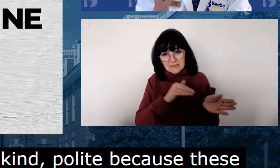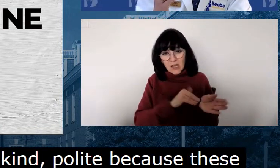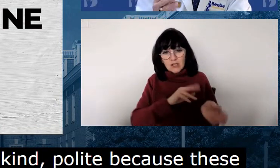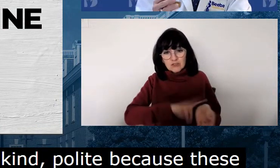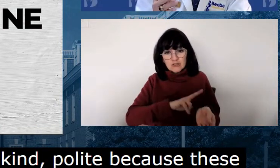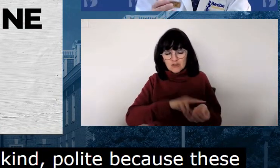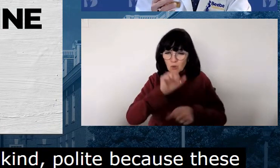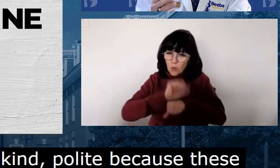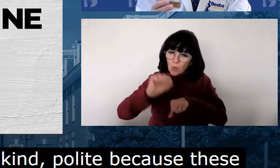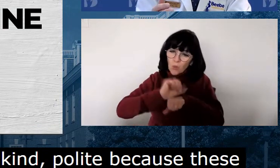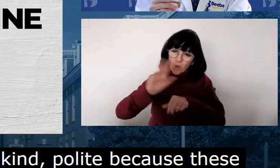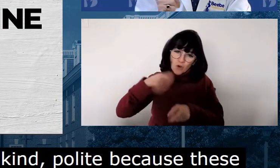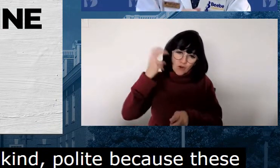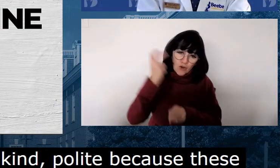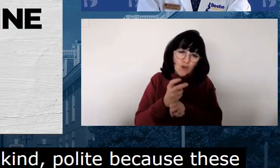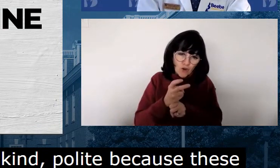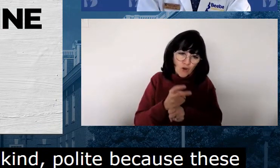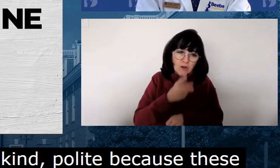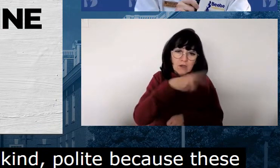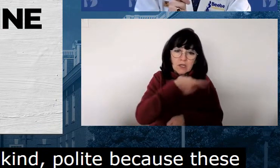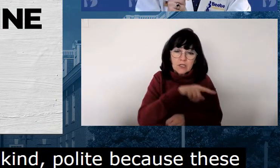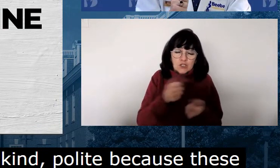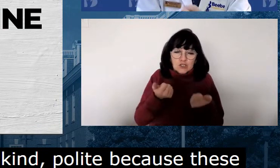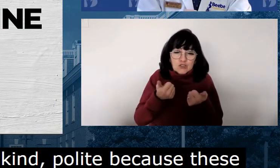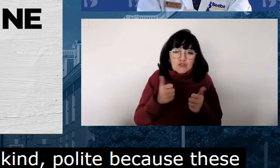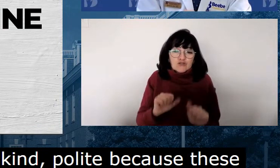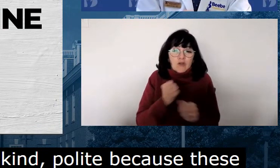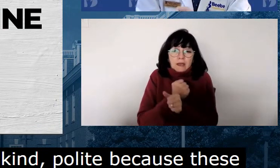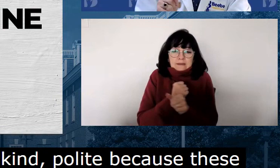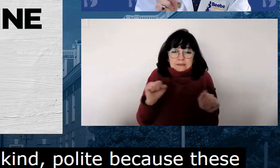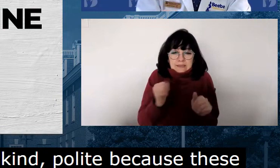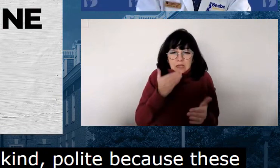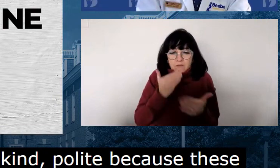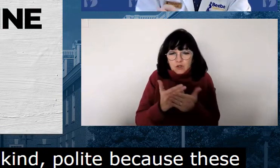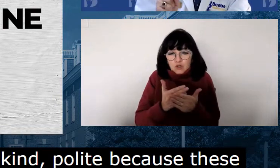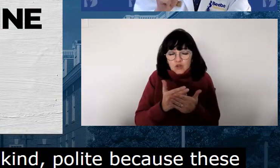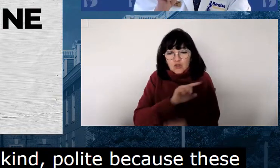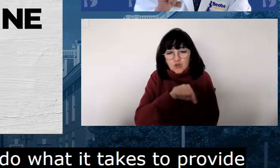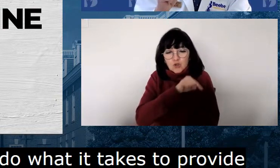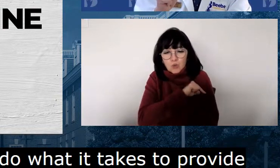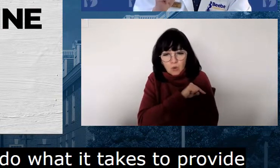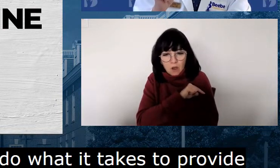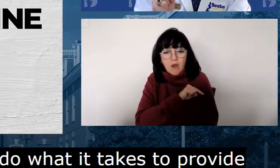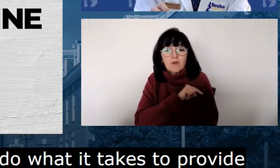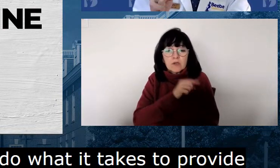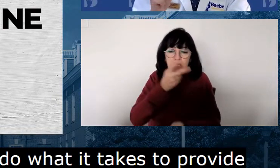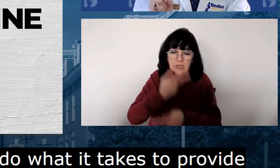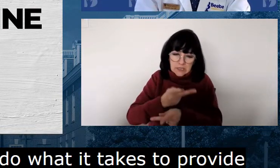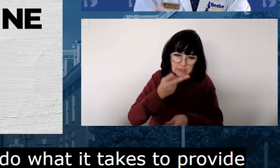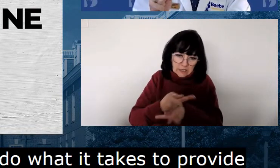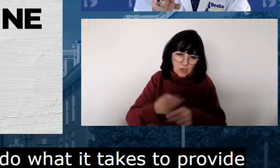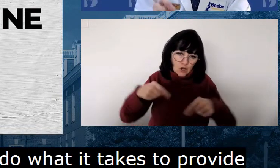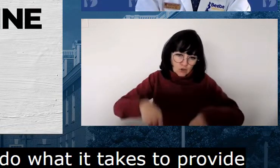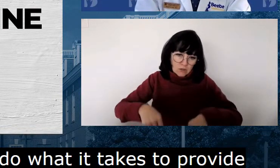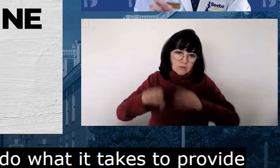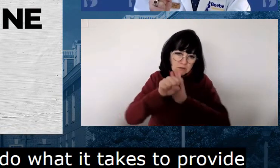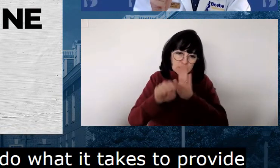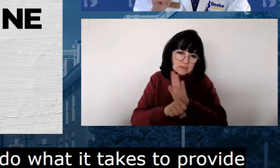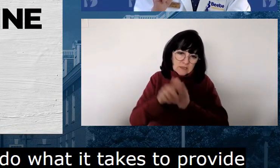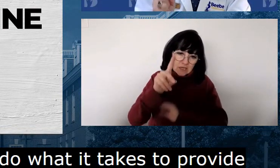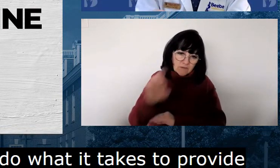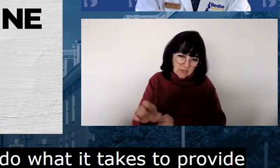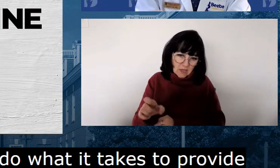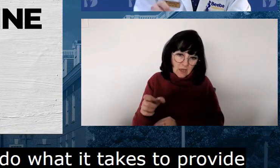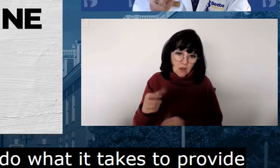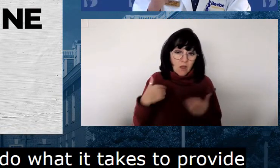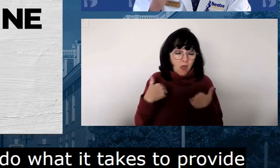takes to provide safe, quality care for everybody in Delaware. And on that note, I want to thank every one of the heroes